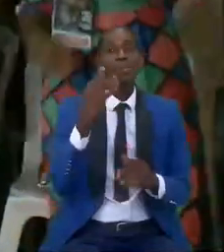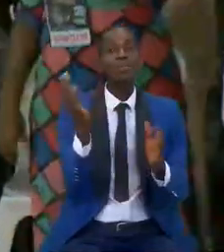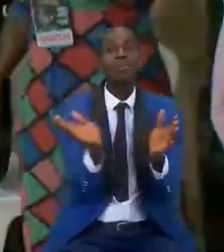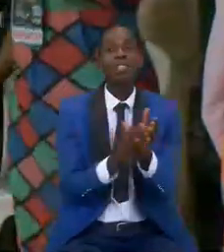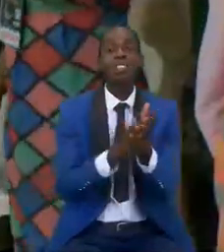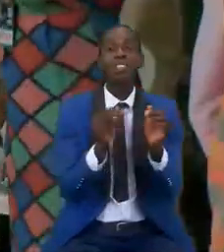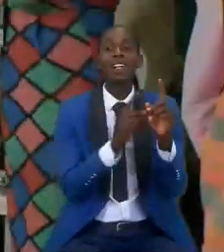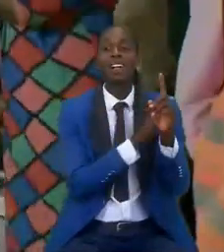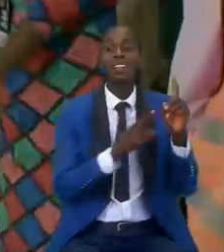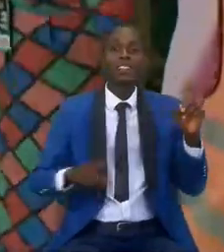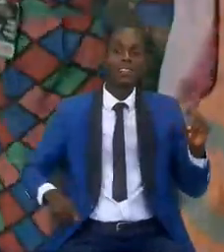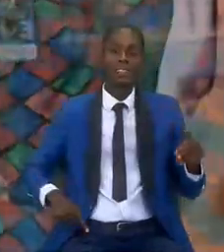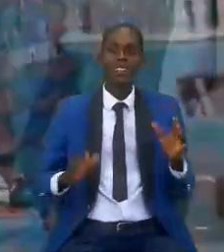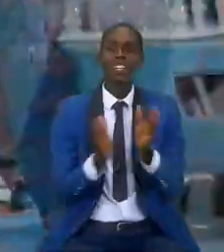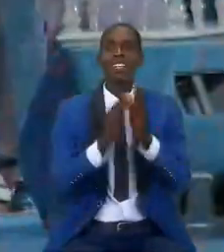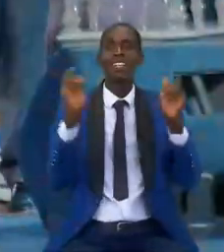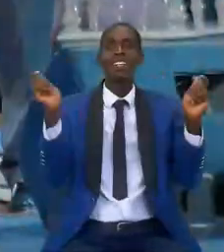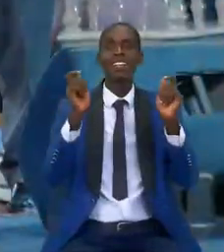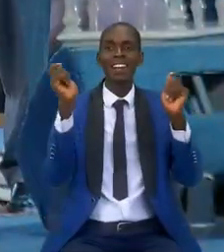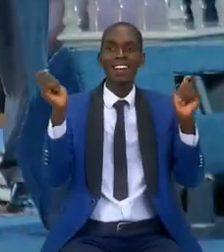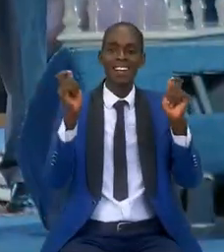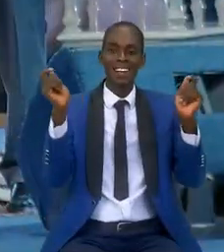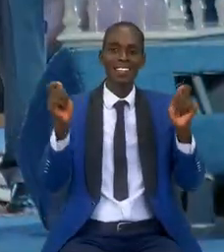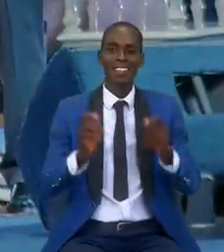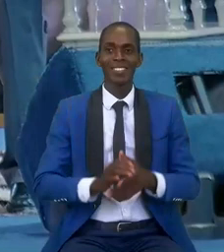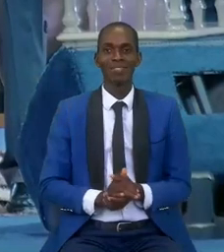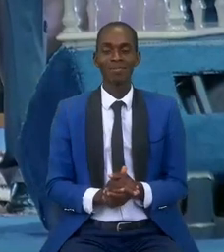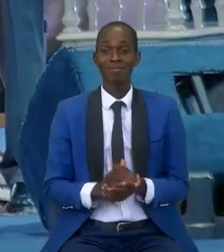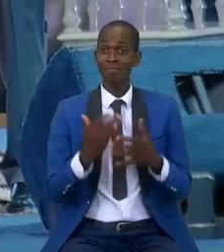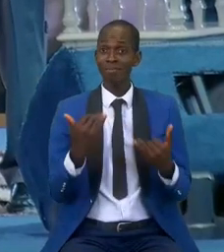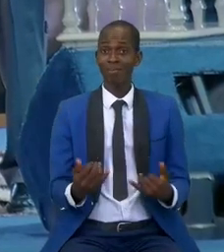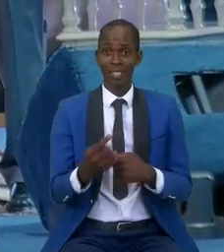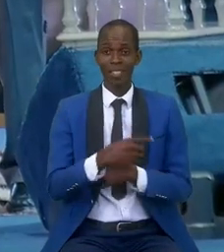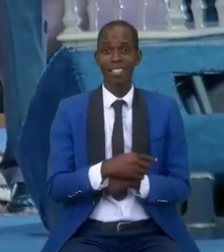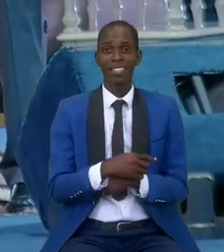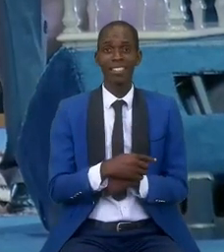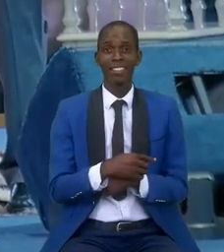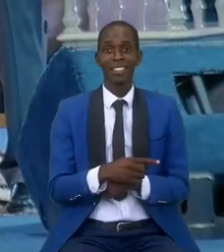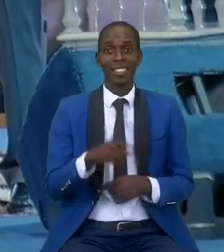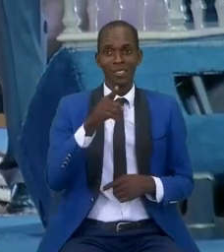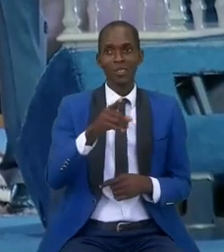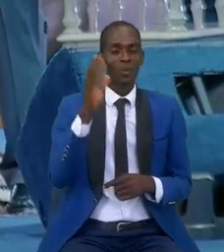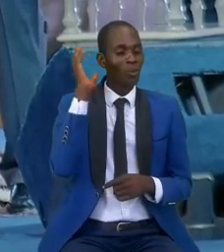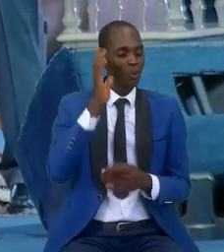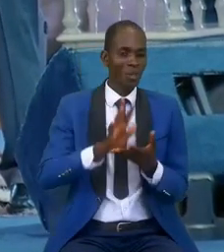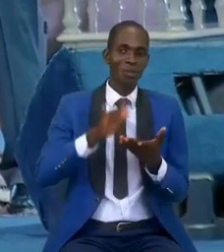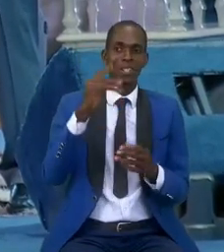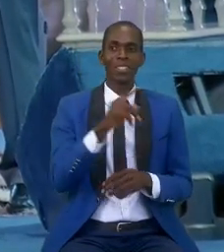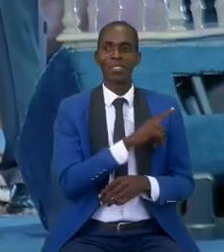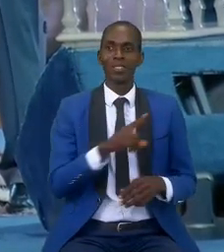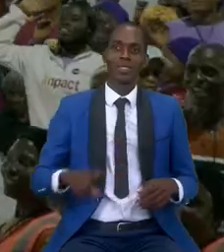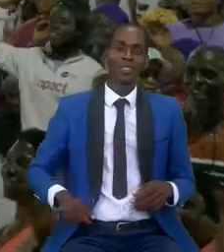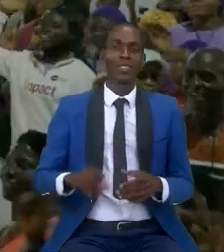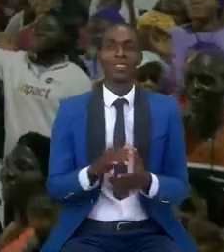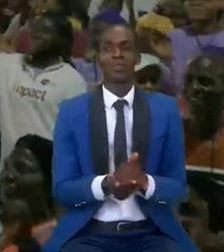today you will glorify the Lord thank you Lord thank